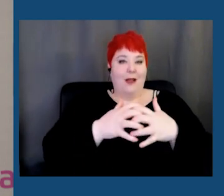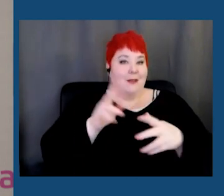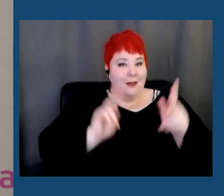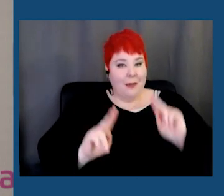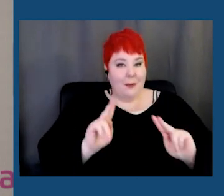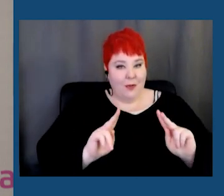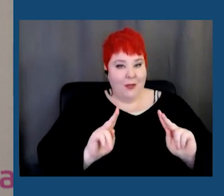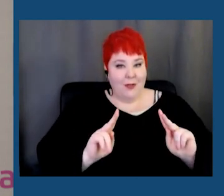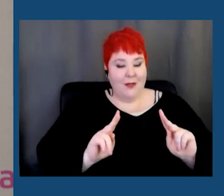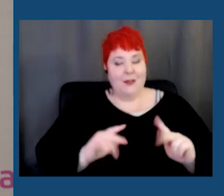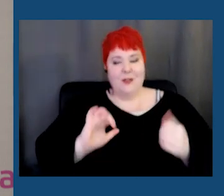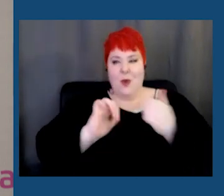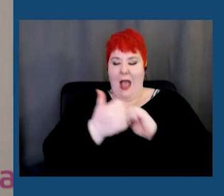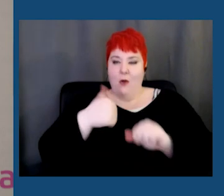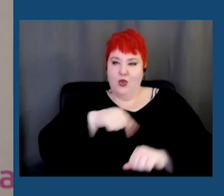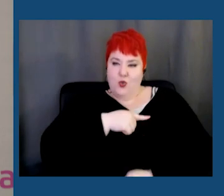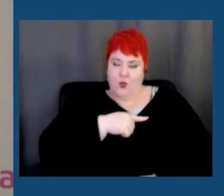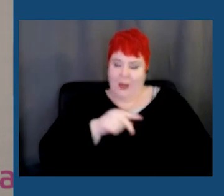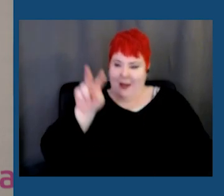problem in the eye?